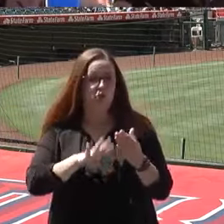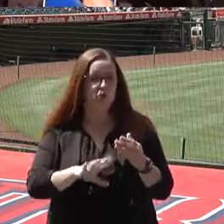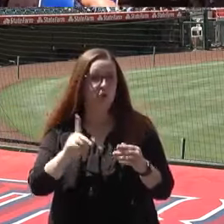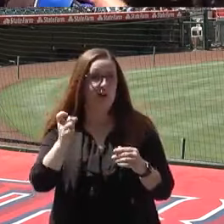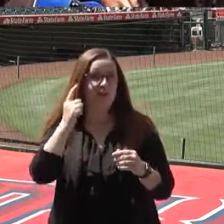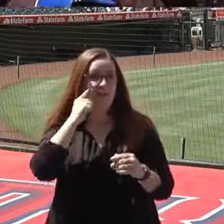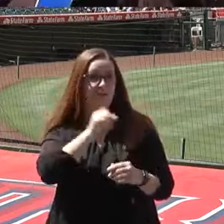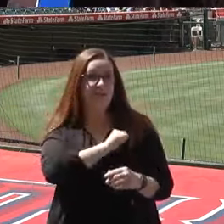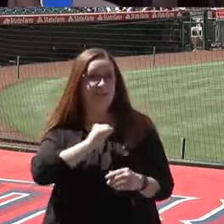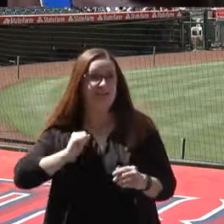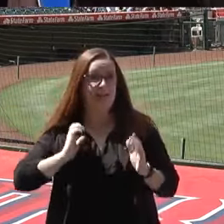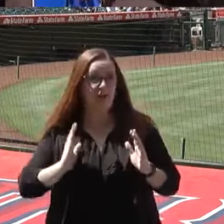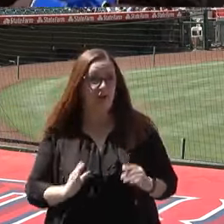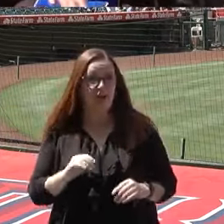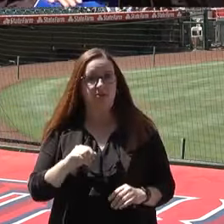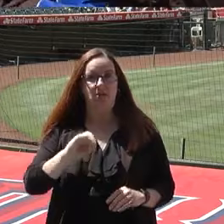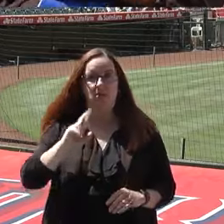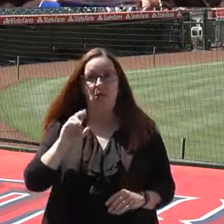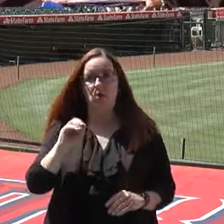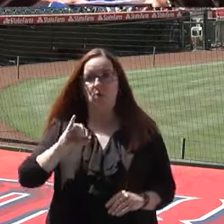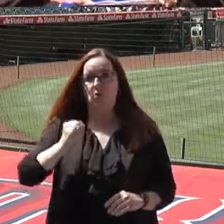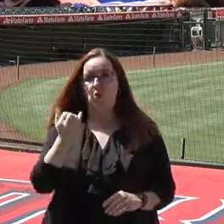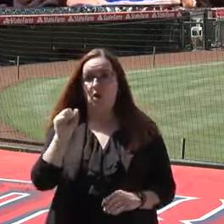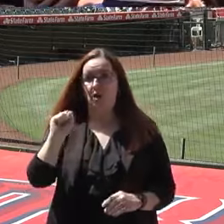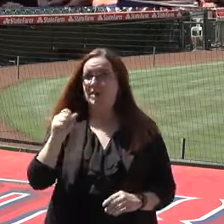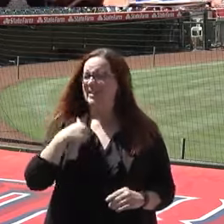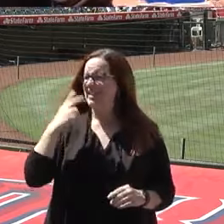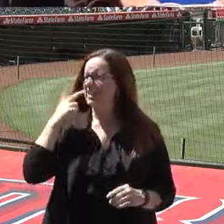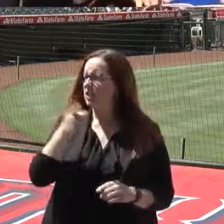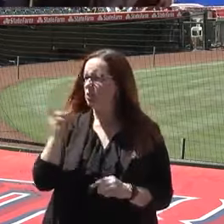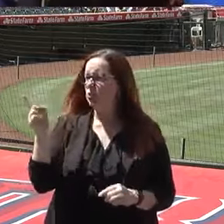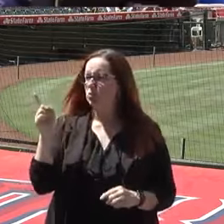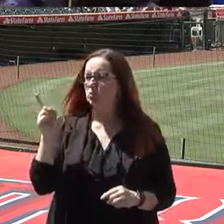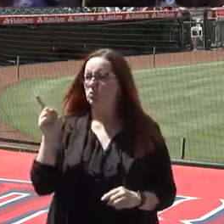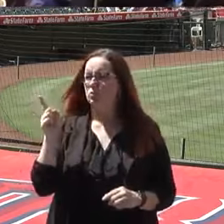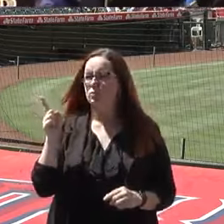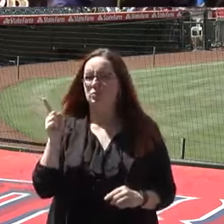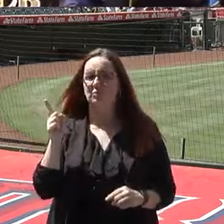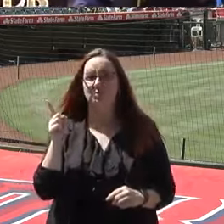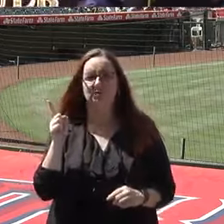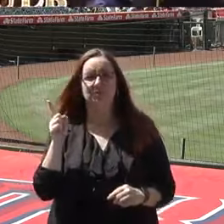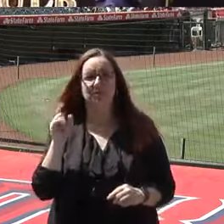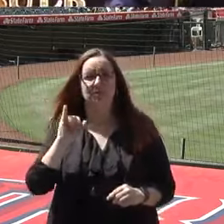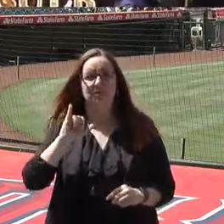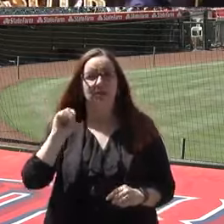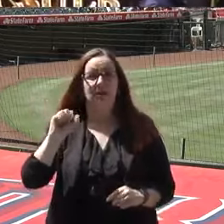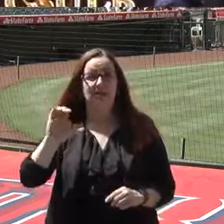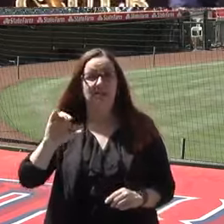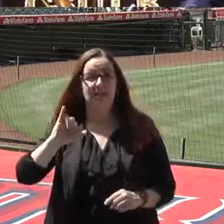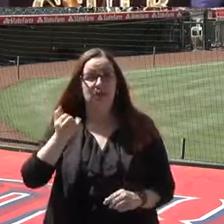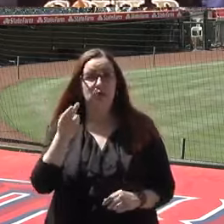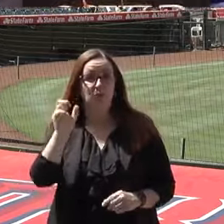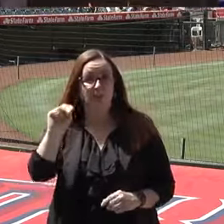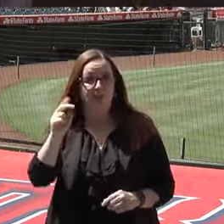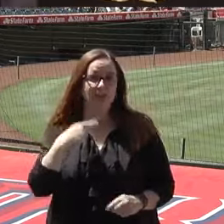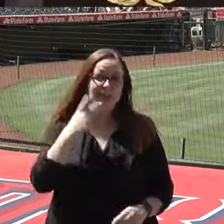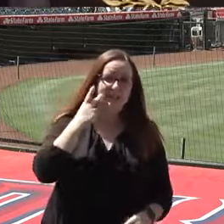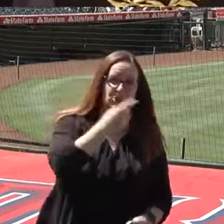senators. Alejandro Rojas Ibanez, I see you. Isaac Julian, I see you.